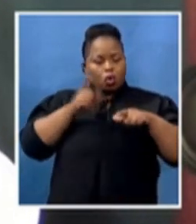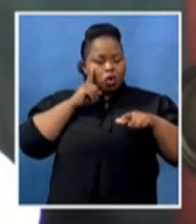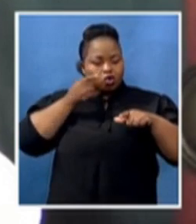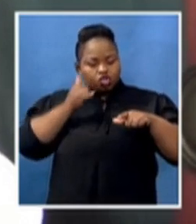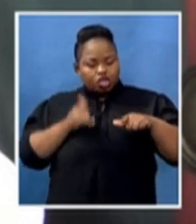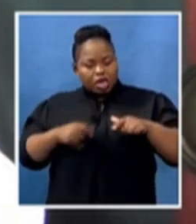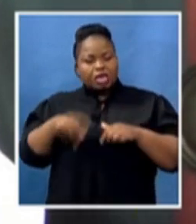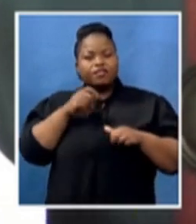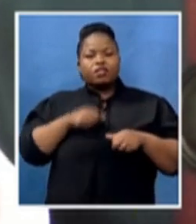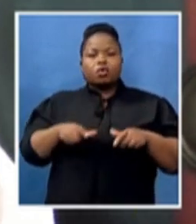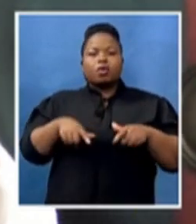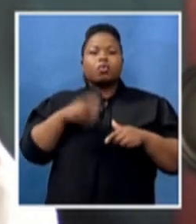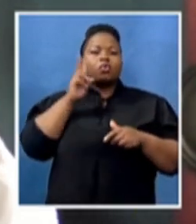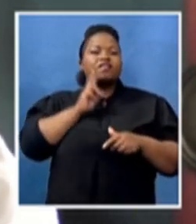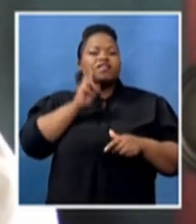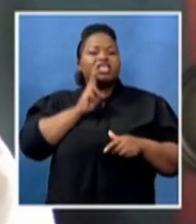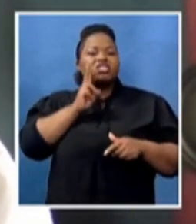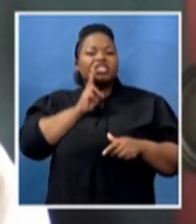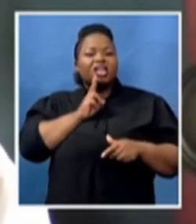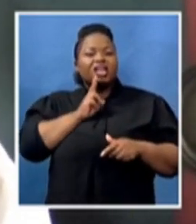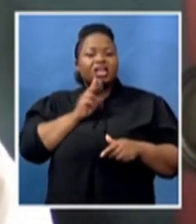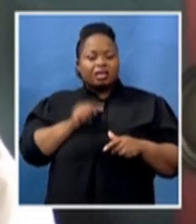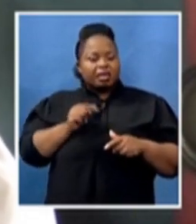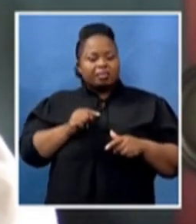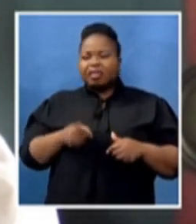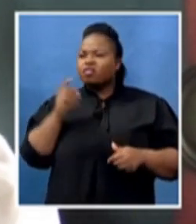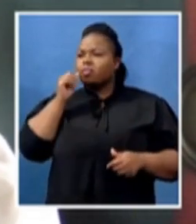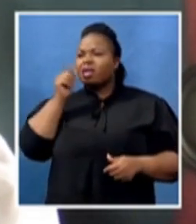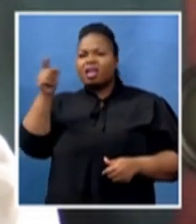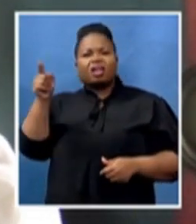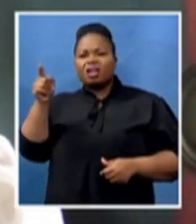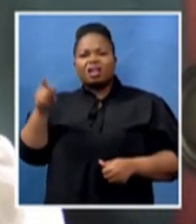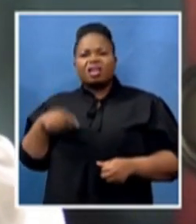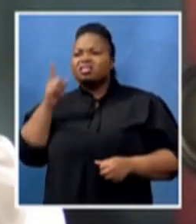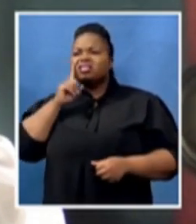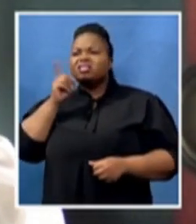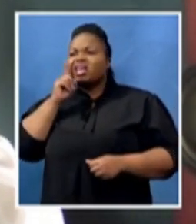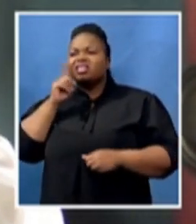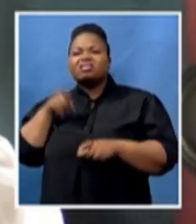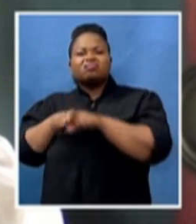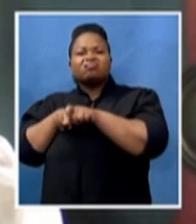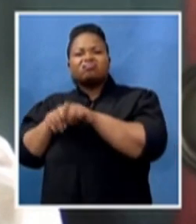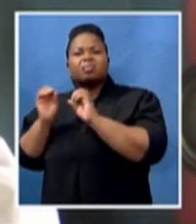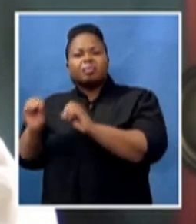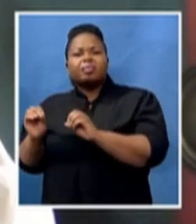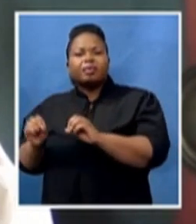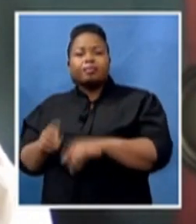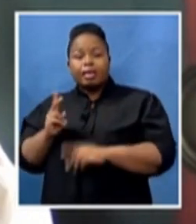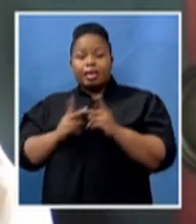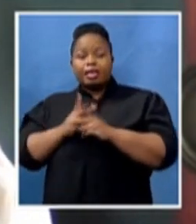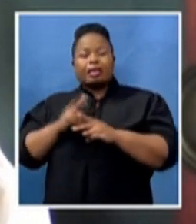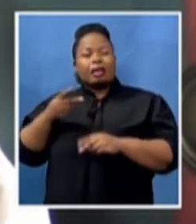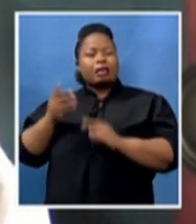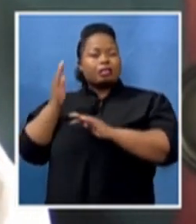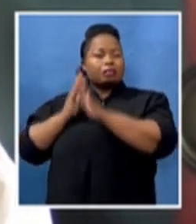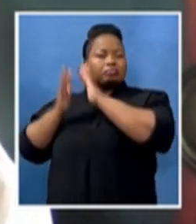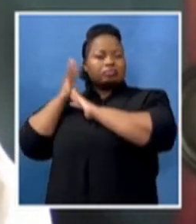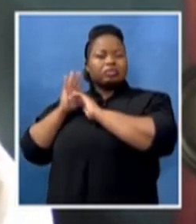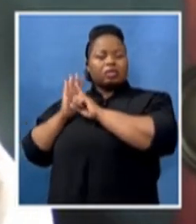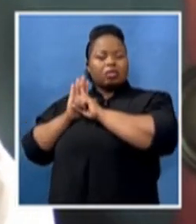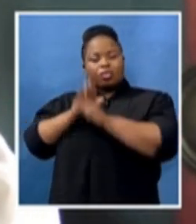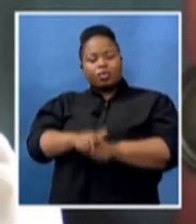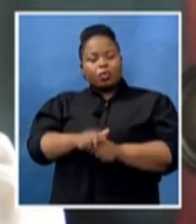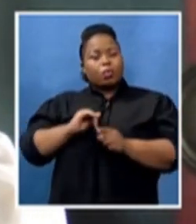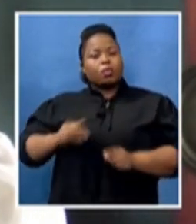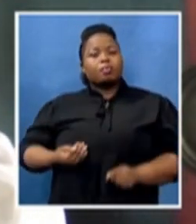no such testing for young men. Another traditional practice that disadvantages women is the practice of ukutwala, whereby